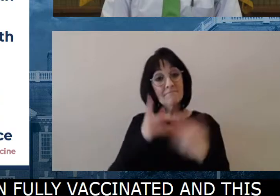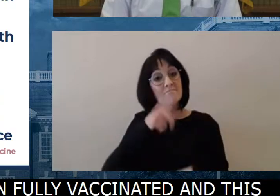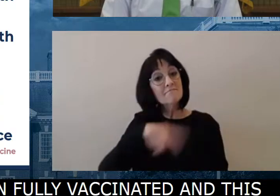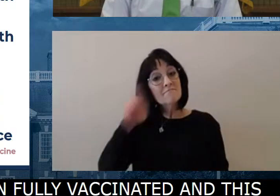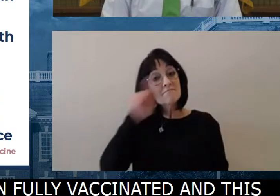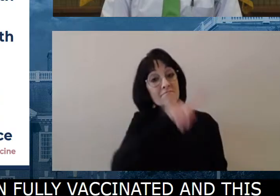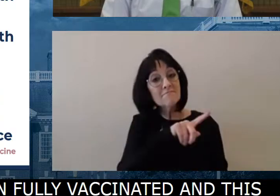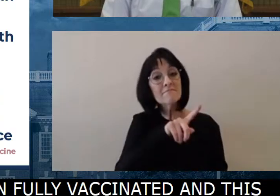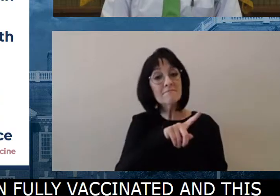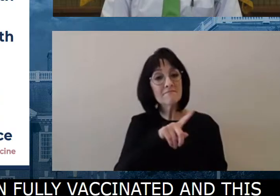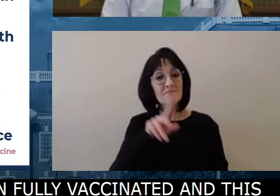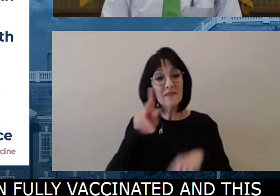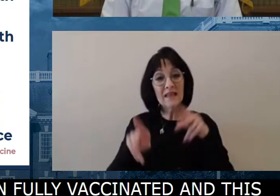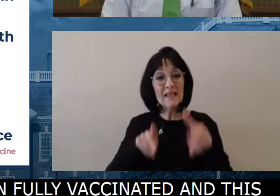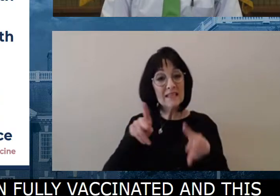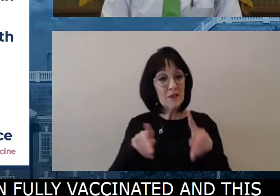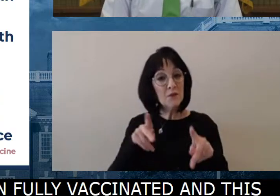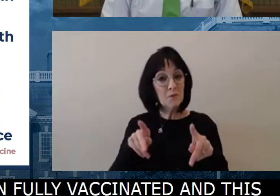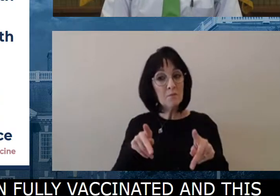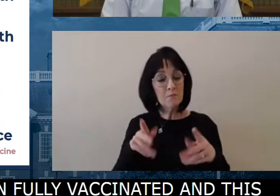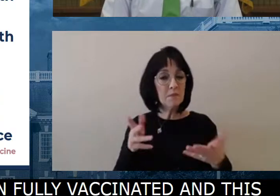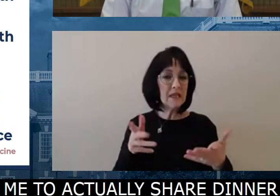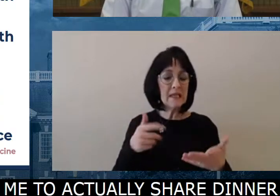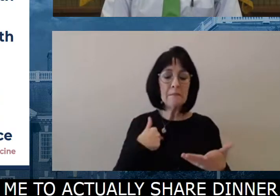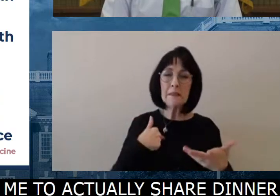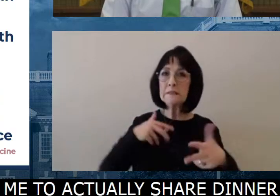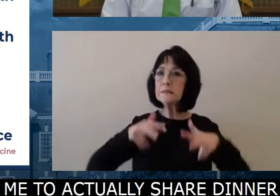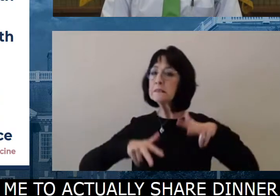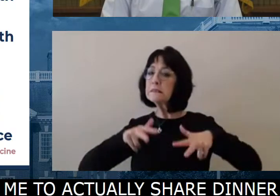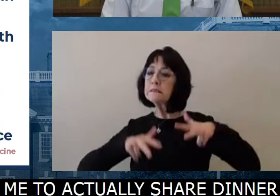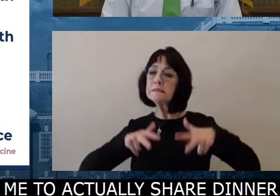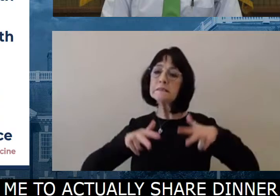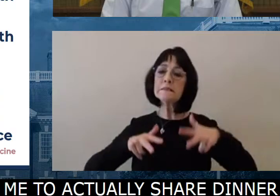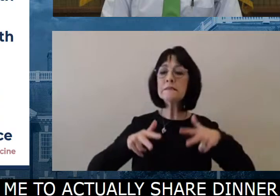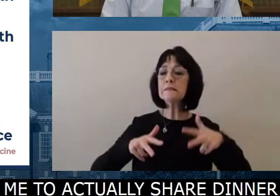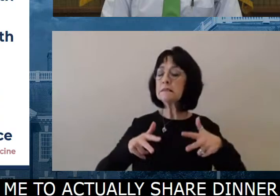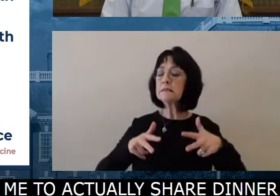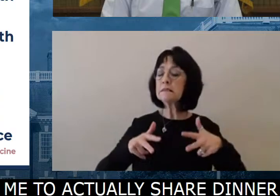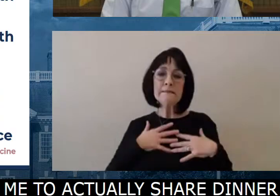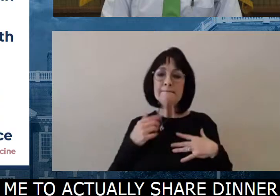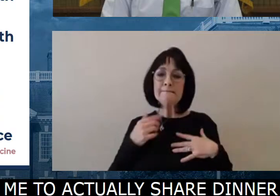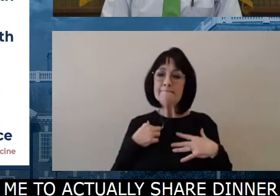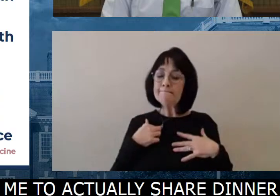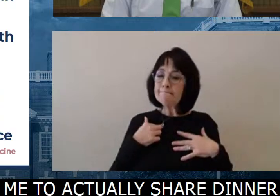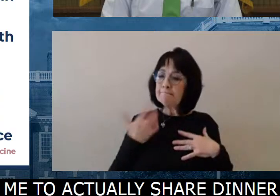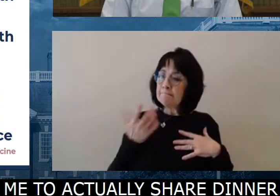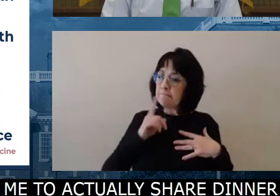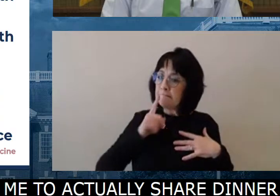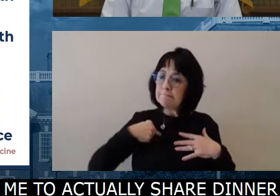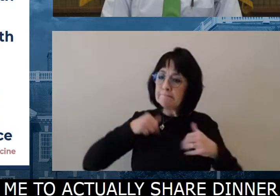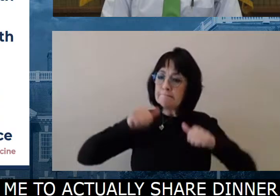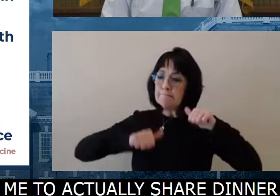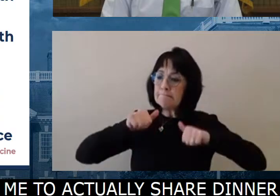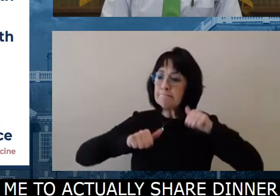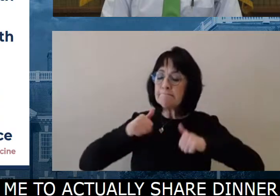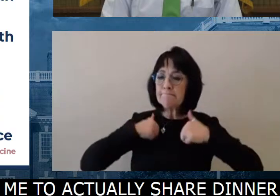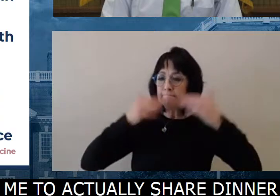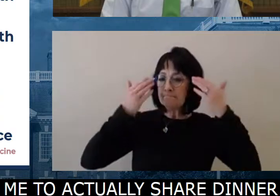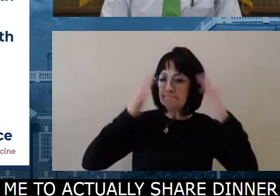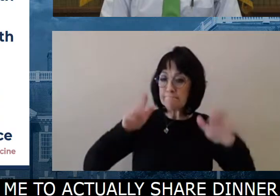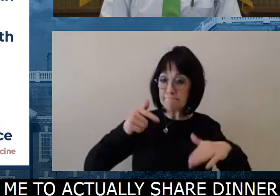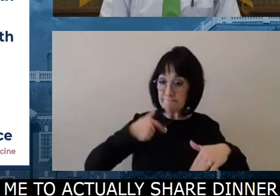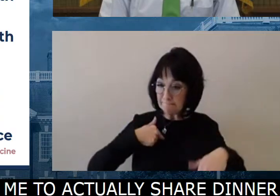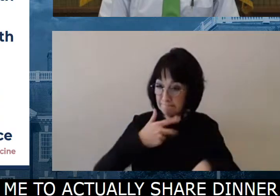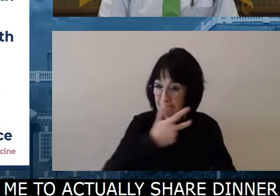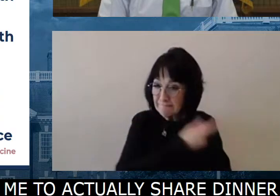a reason to get vaccinated, if you're a little bit hesitant, I can't think of a better reason than that, to be able to have more